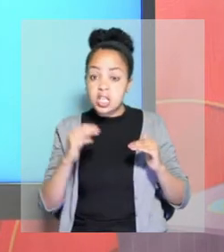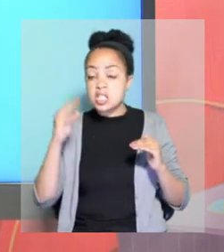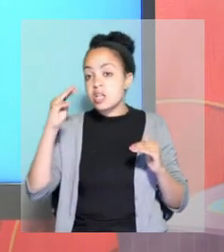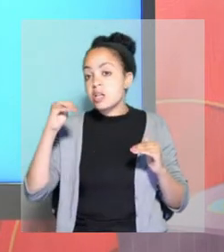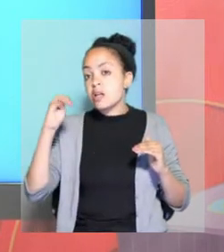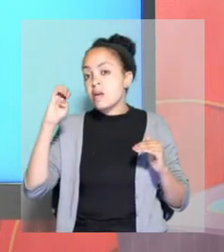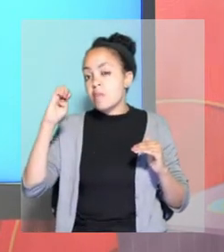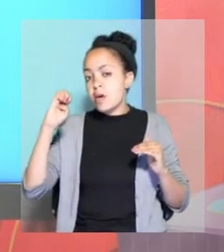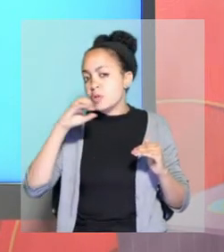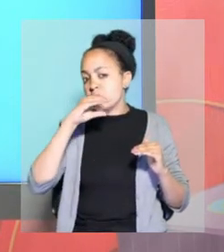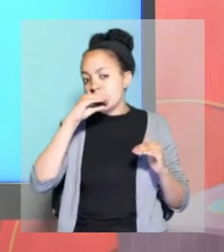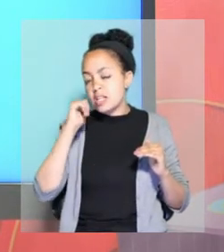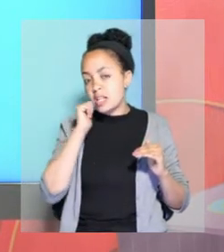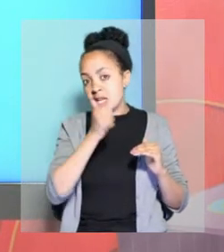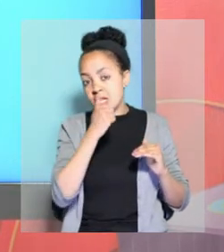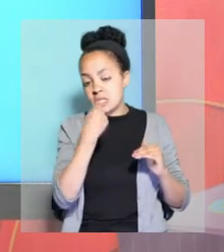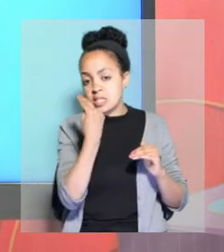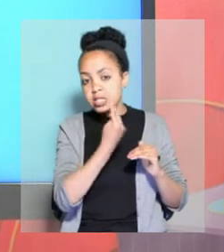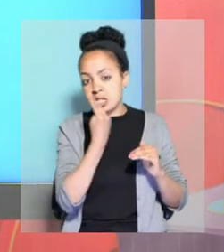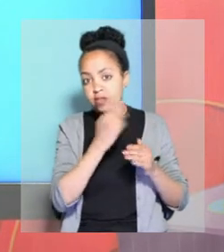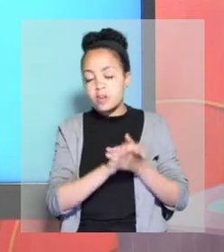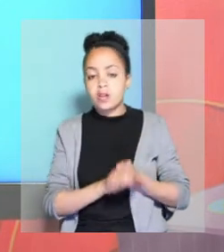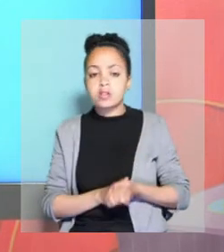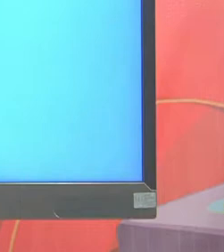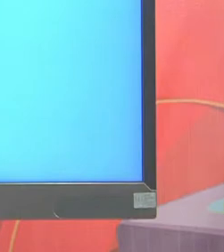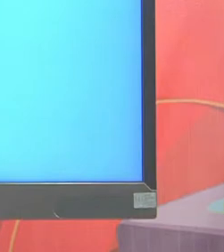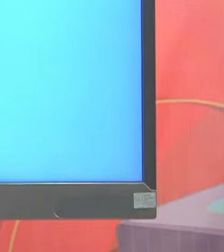and its significance.